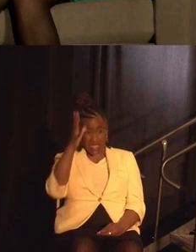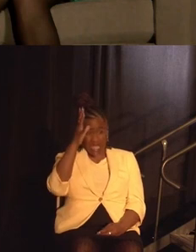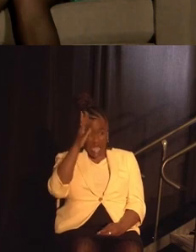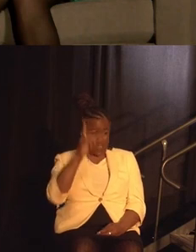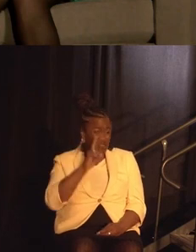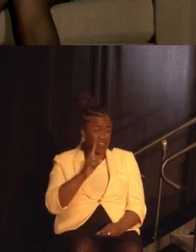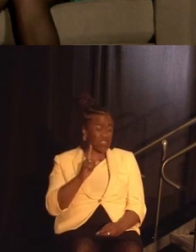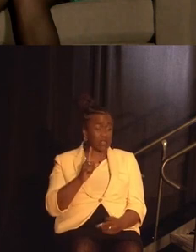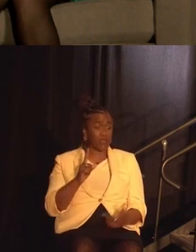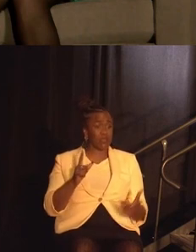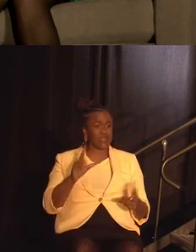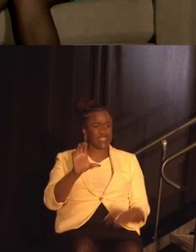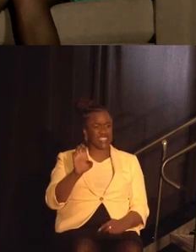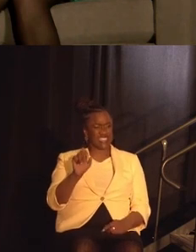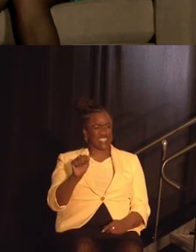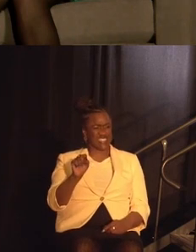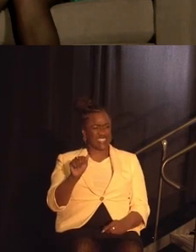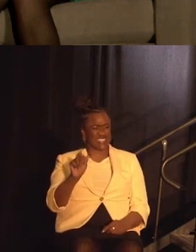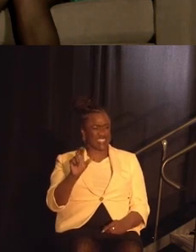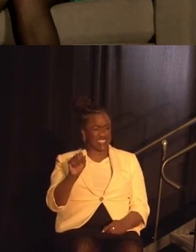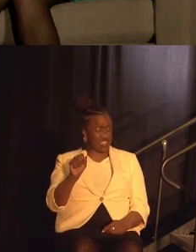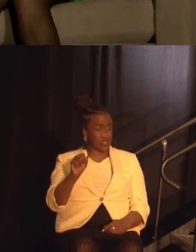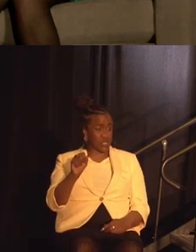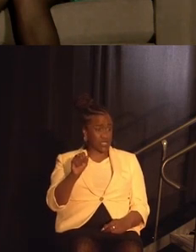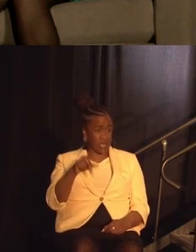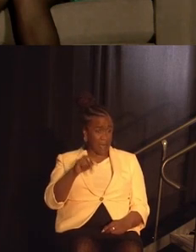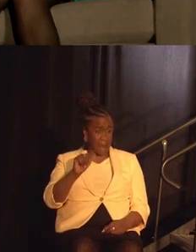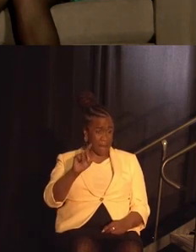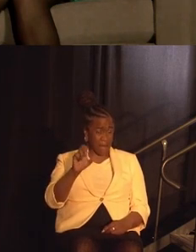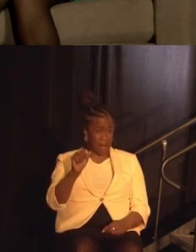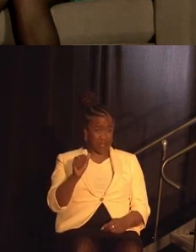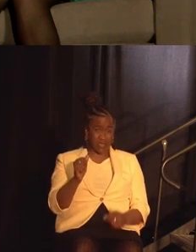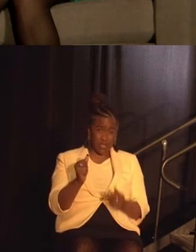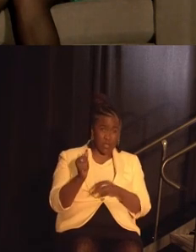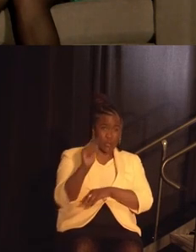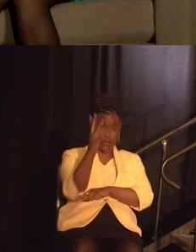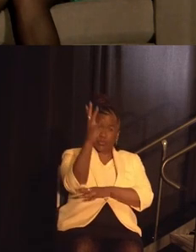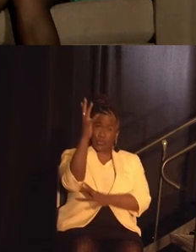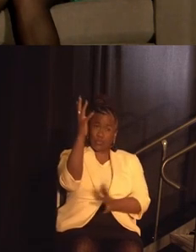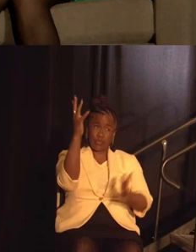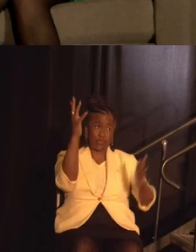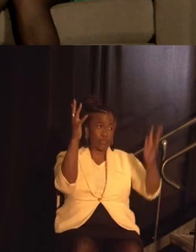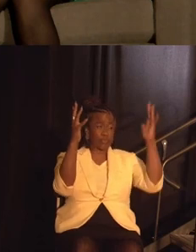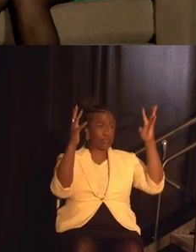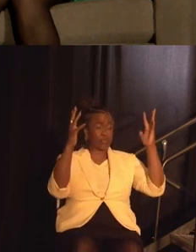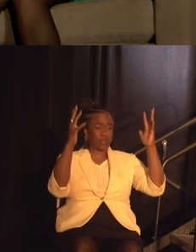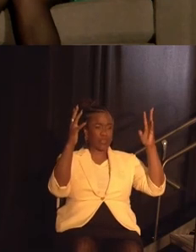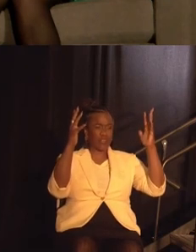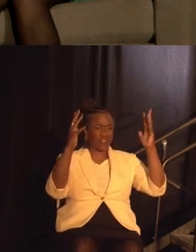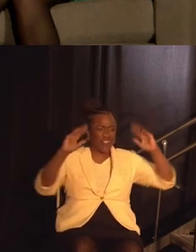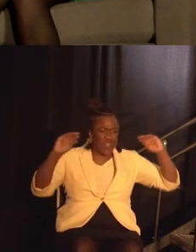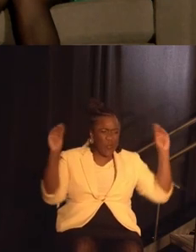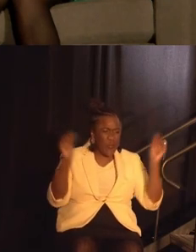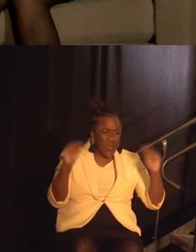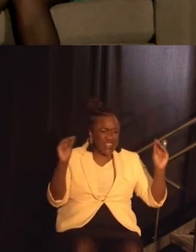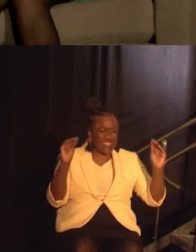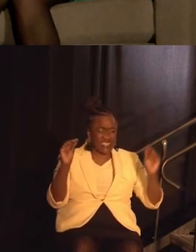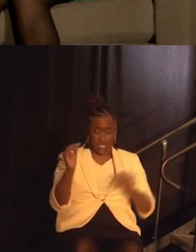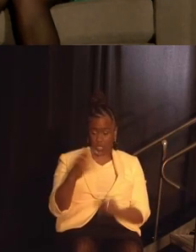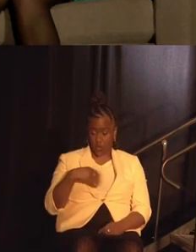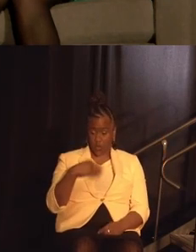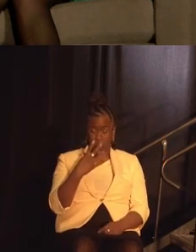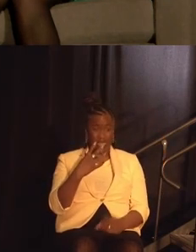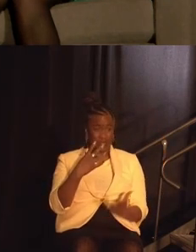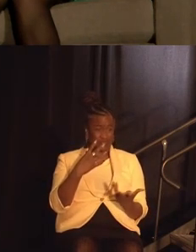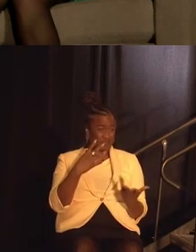fathom. At Caesar's Palace, there were towering white columns so extravagant they held up nothing at all. There were white statues